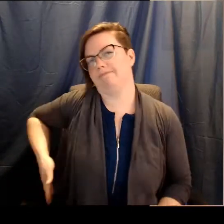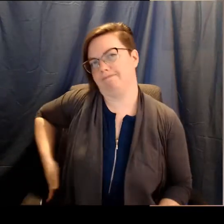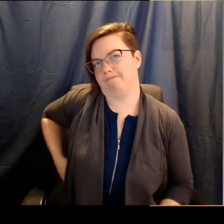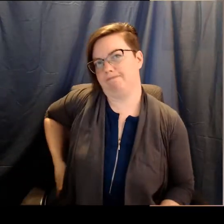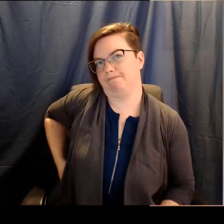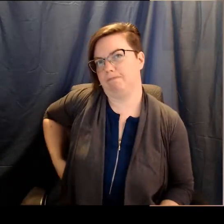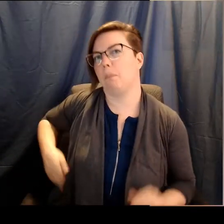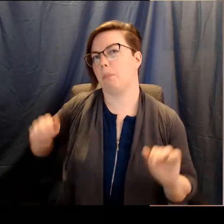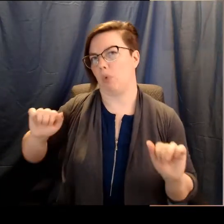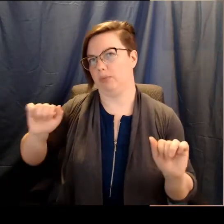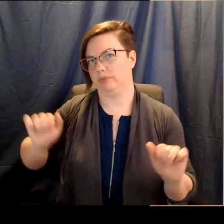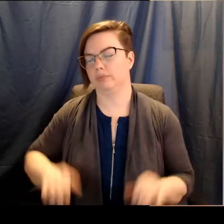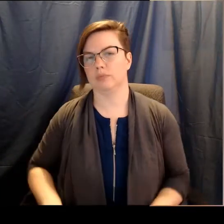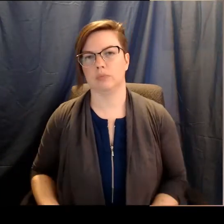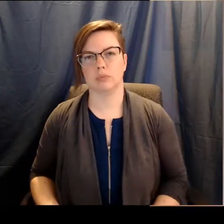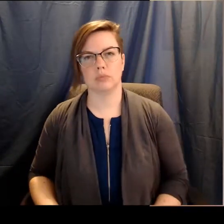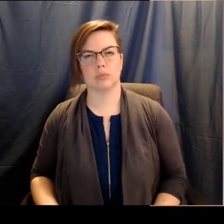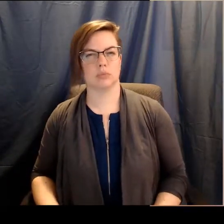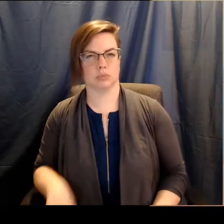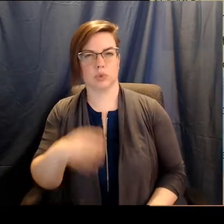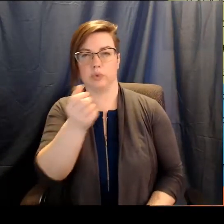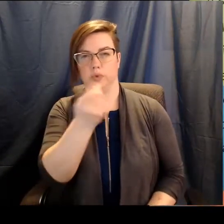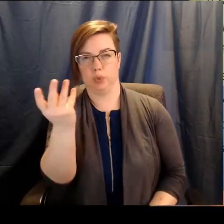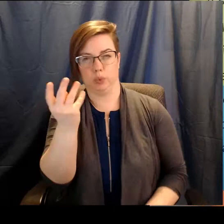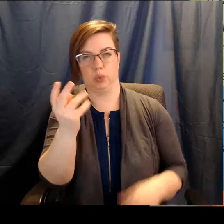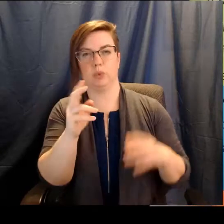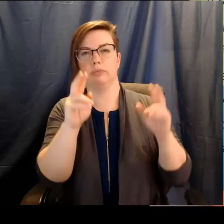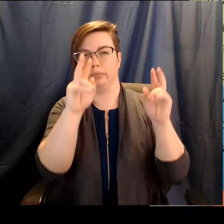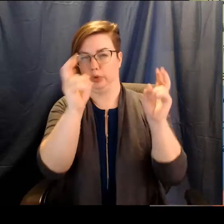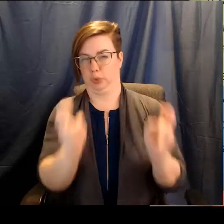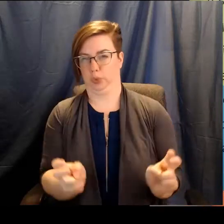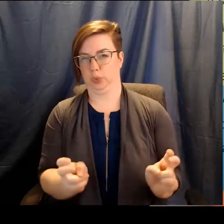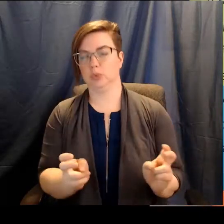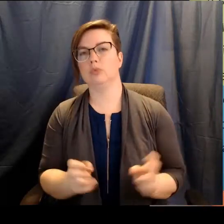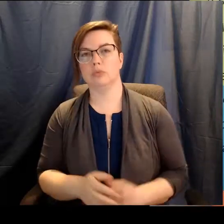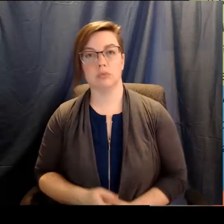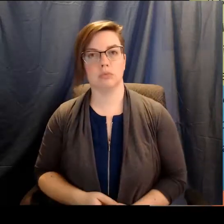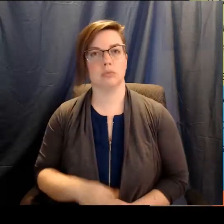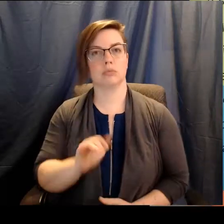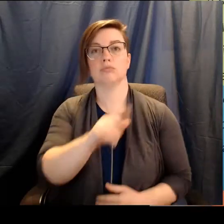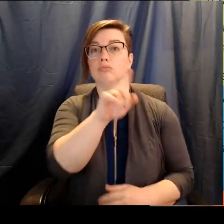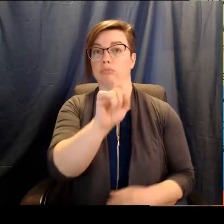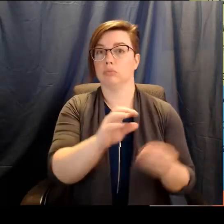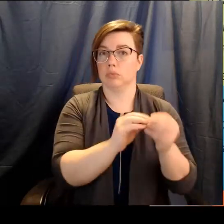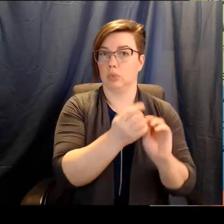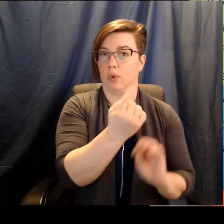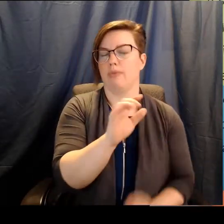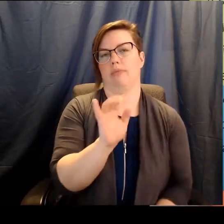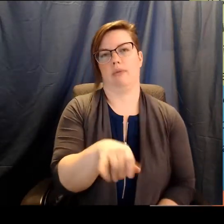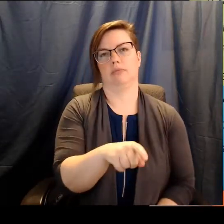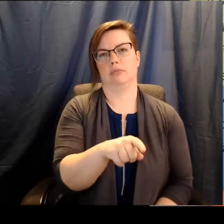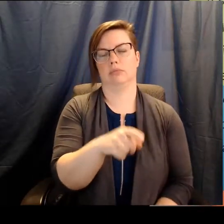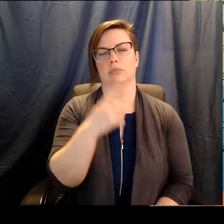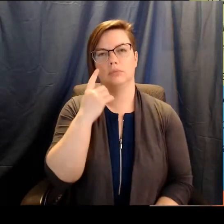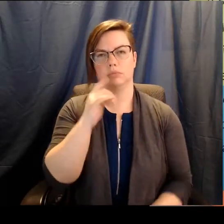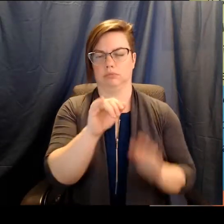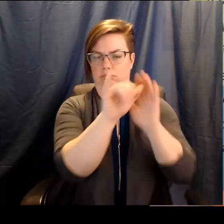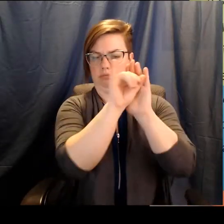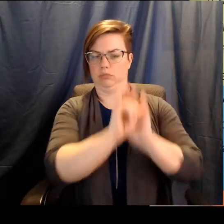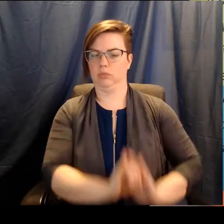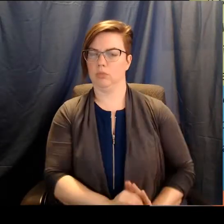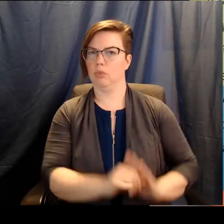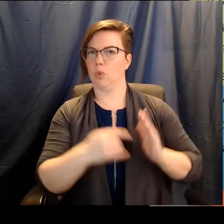here to this setup. So that was question number 1, identify the parts of the body that might become sore in the laptop use